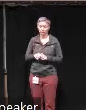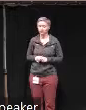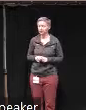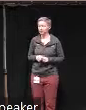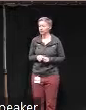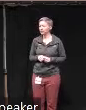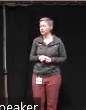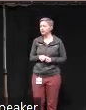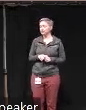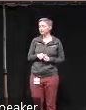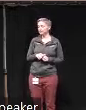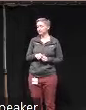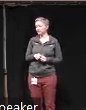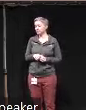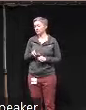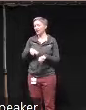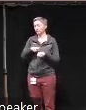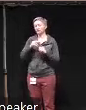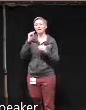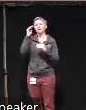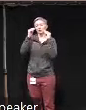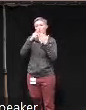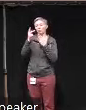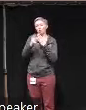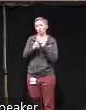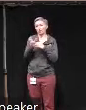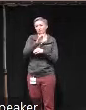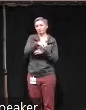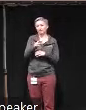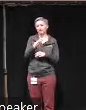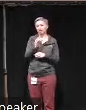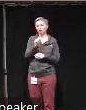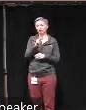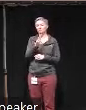the adults program in our Chestnut Street as well.